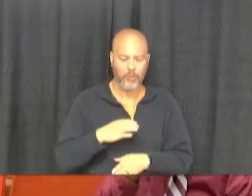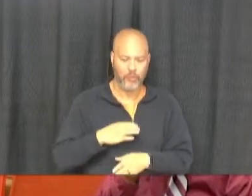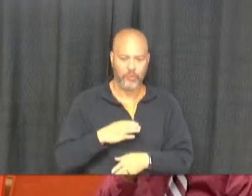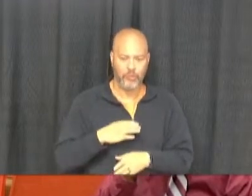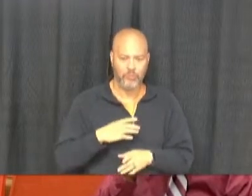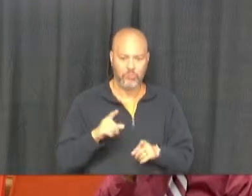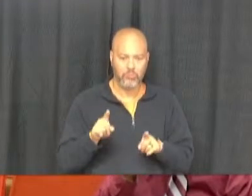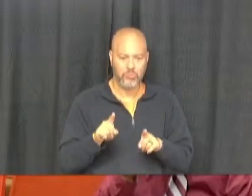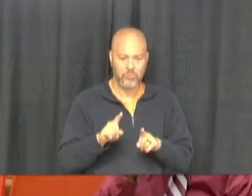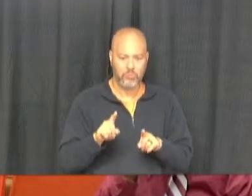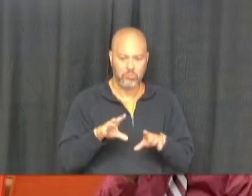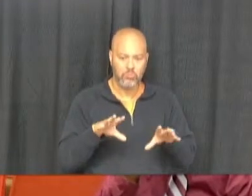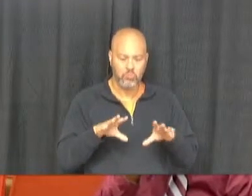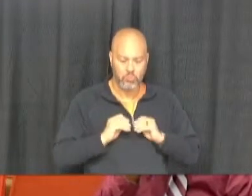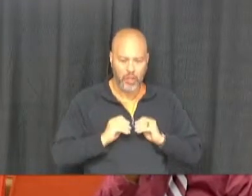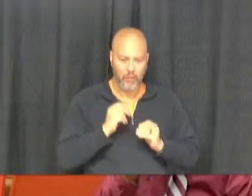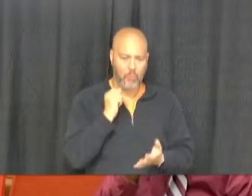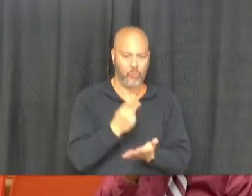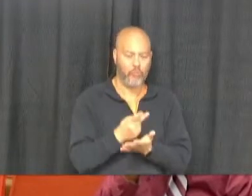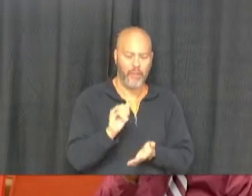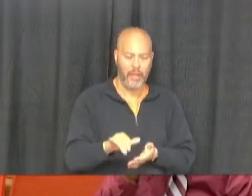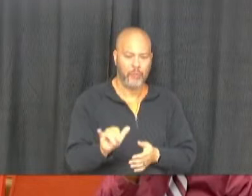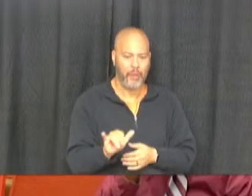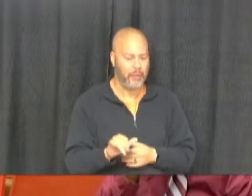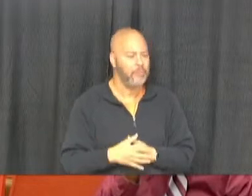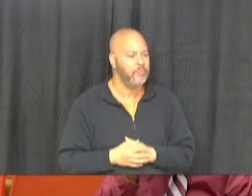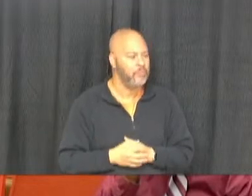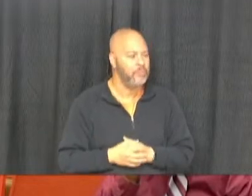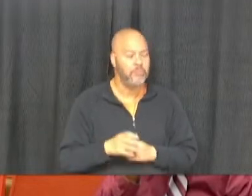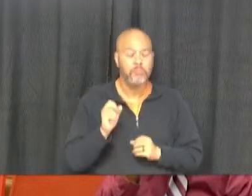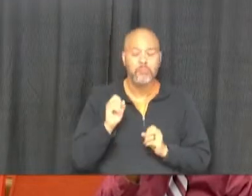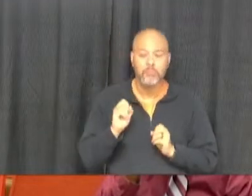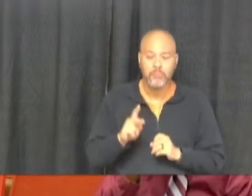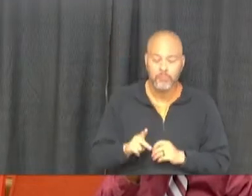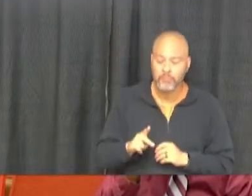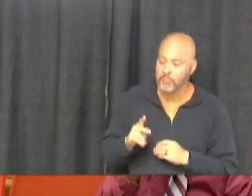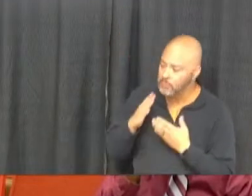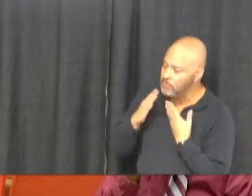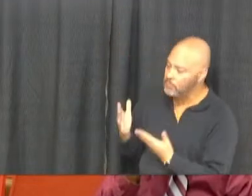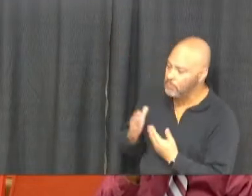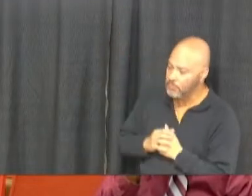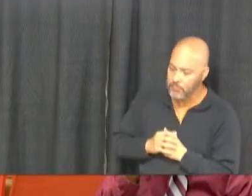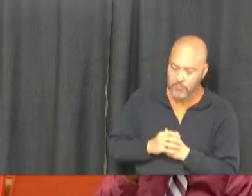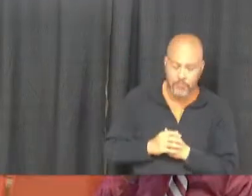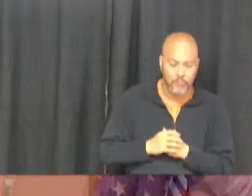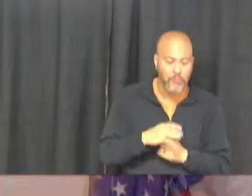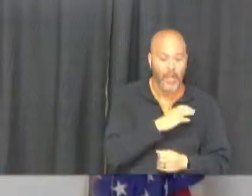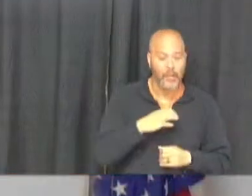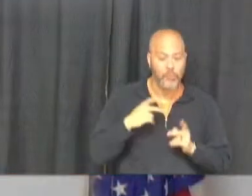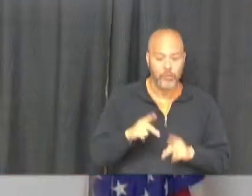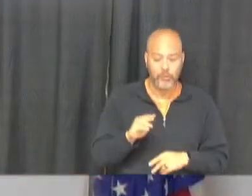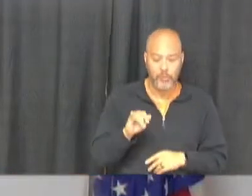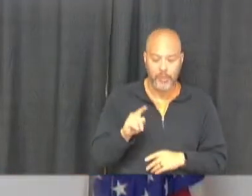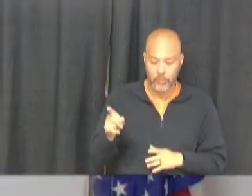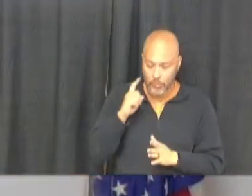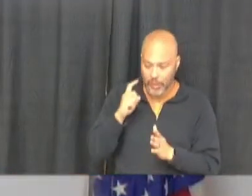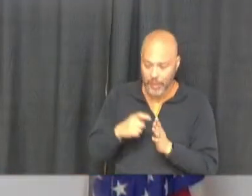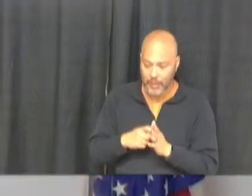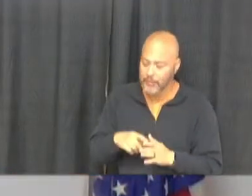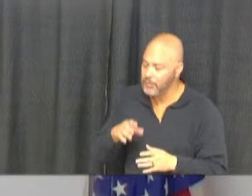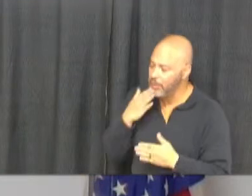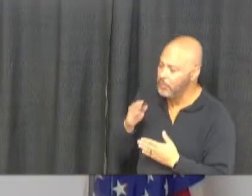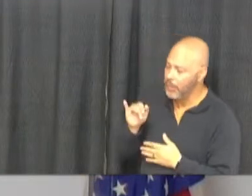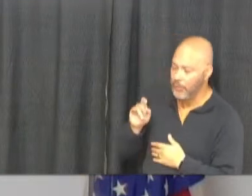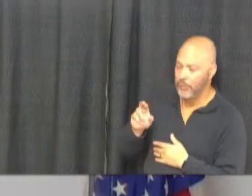also said, voted for approval. All right, thank you. Councilperson Smith, you're recognized. Thank you,